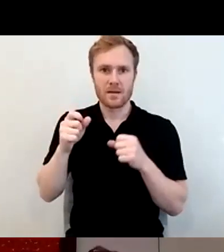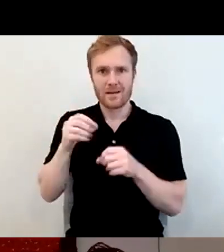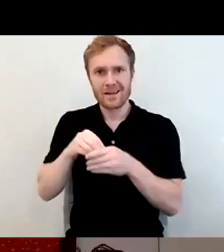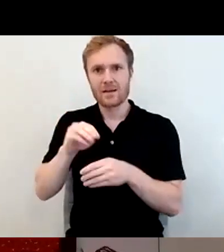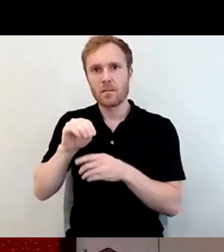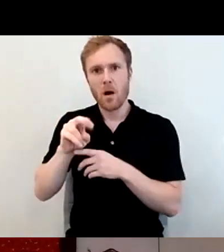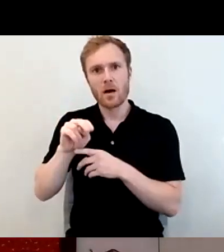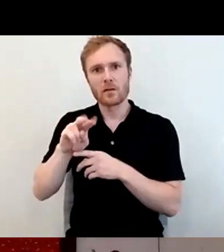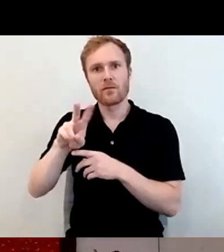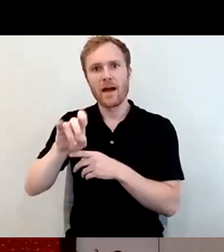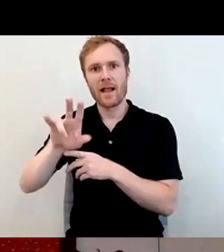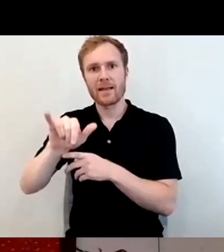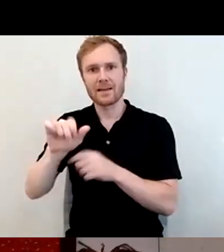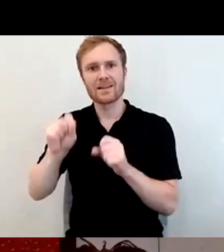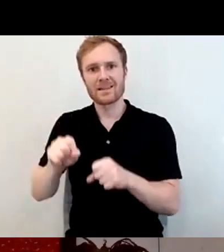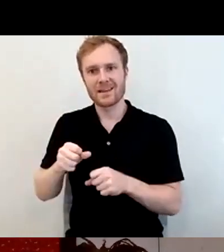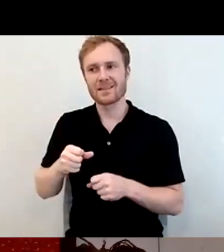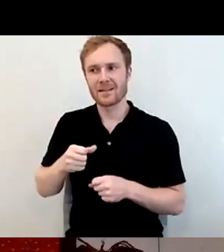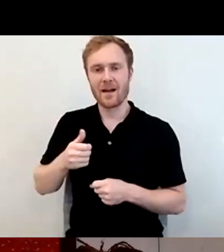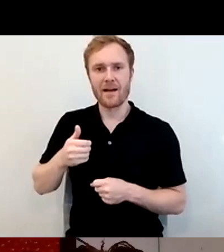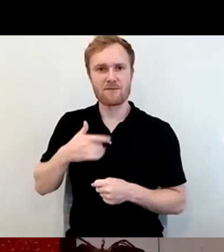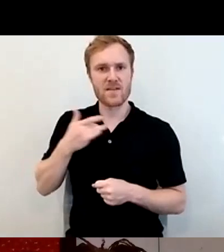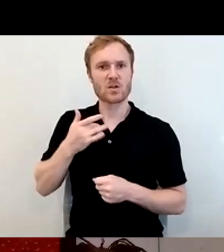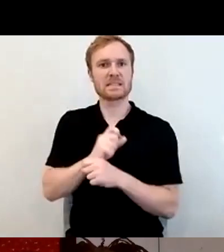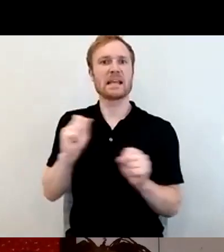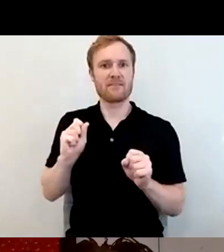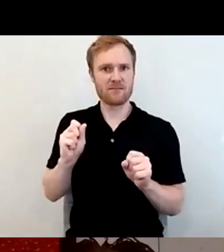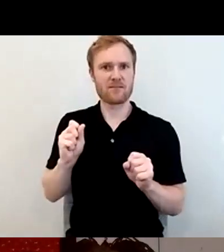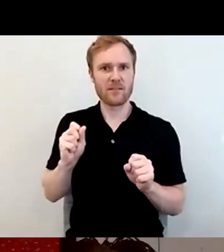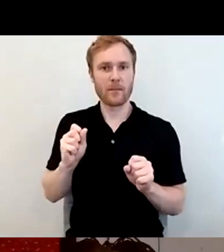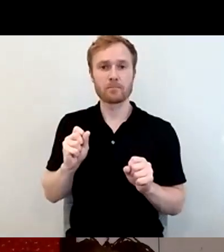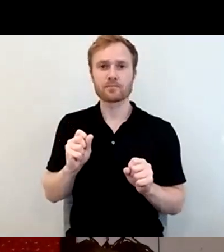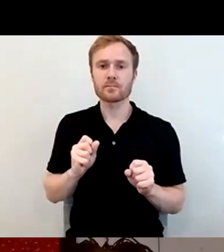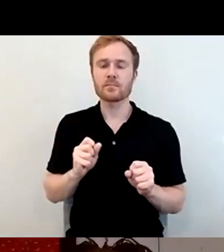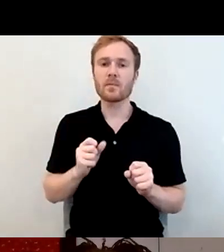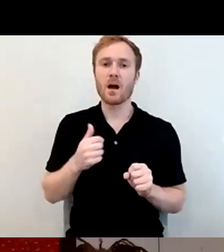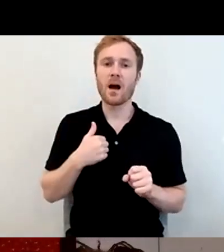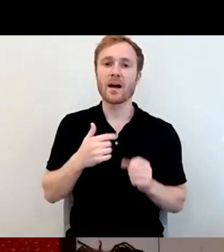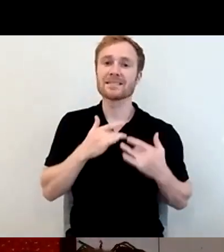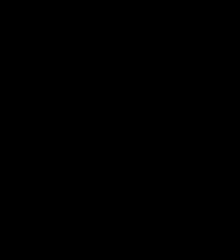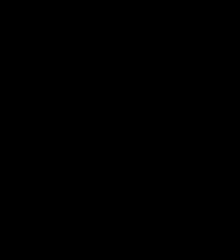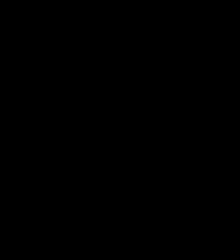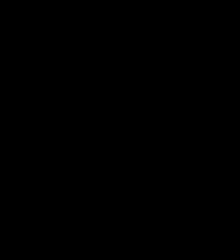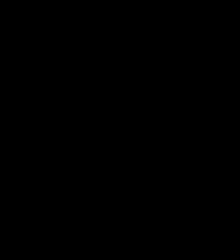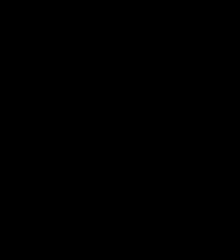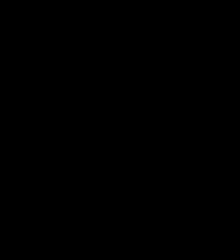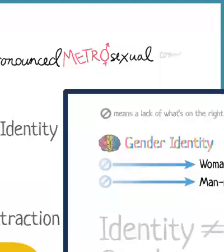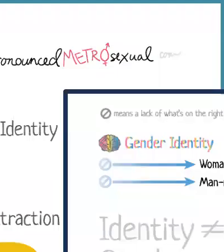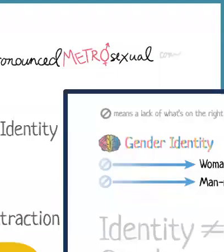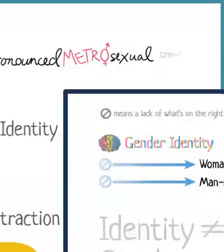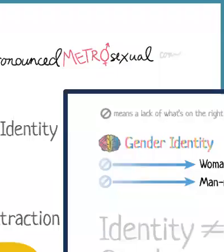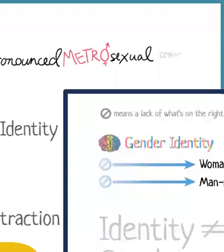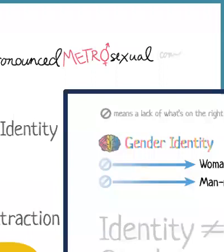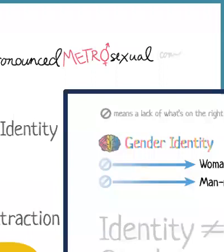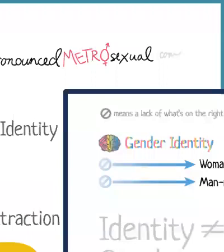of the tools I've used with children is the genderbread person. And